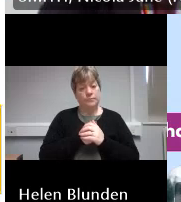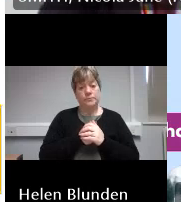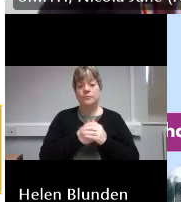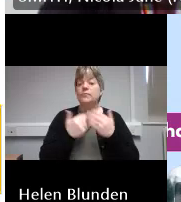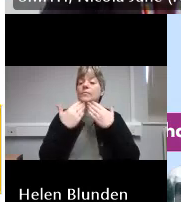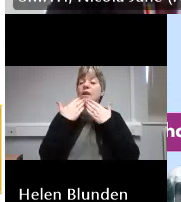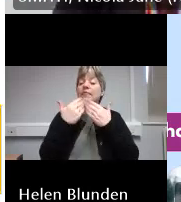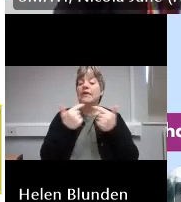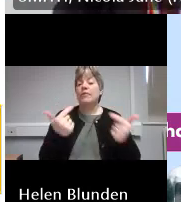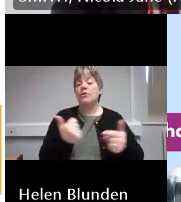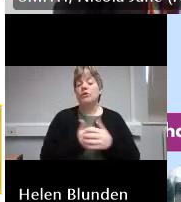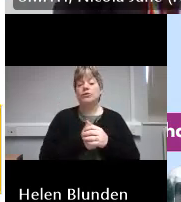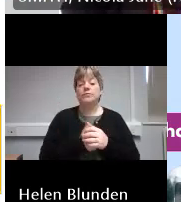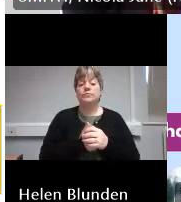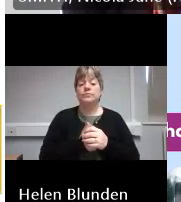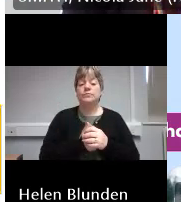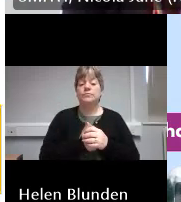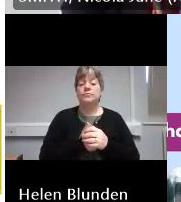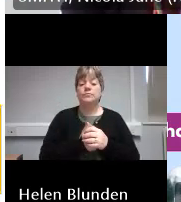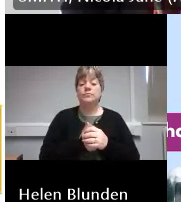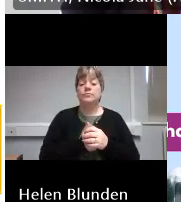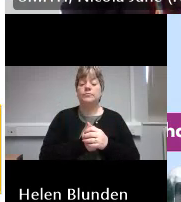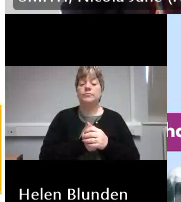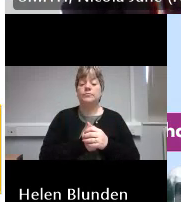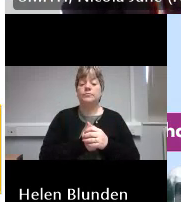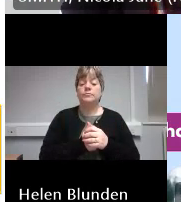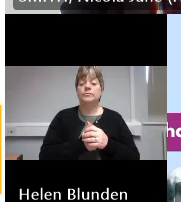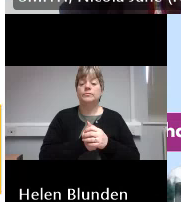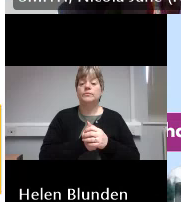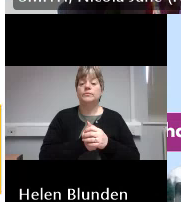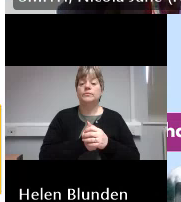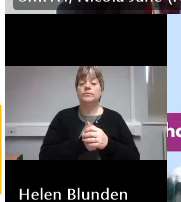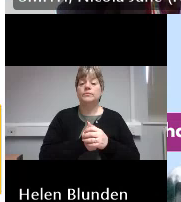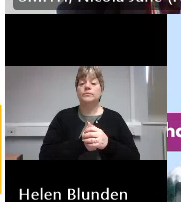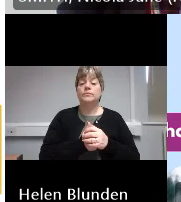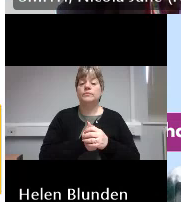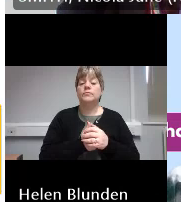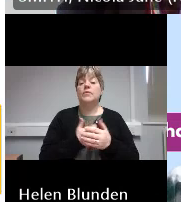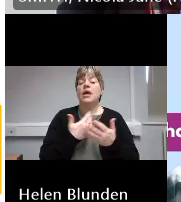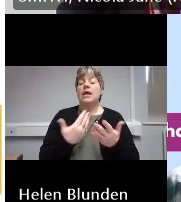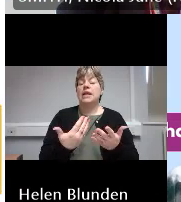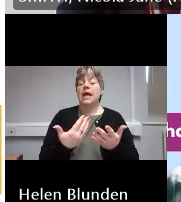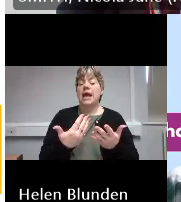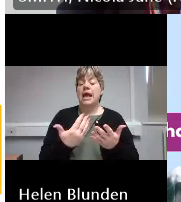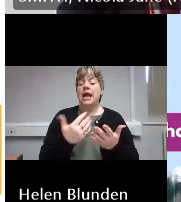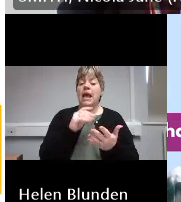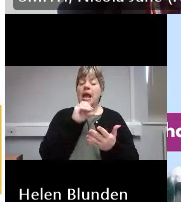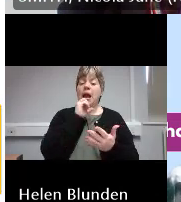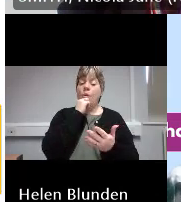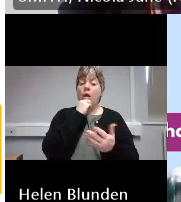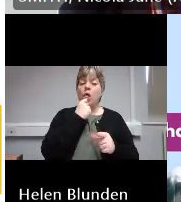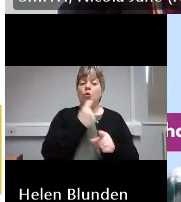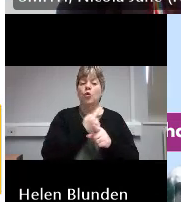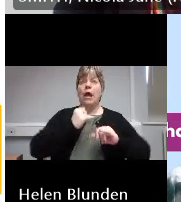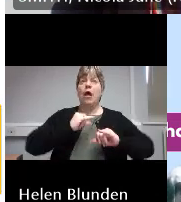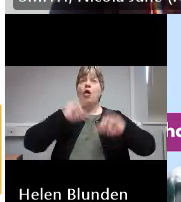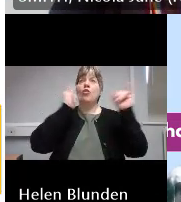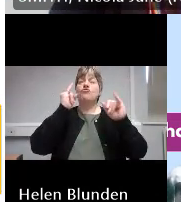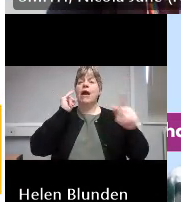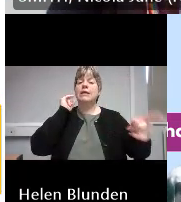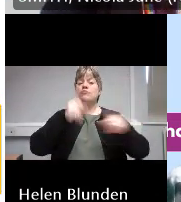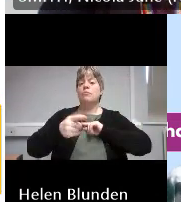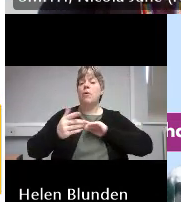Thank you very much, James. So I'm going to just pick up on the crisis response offer